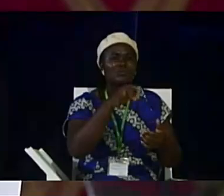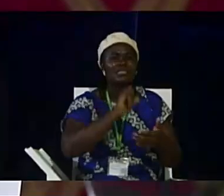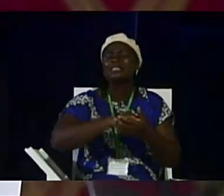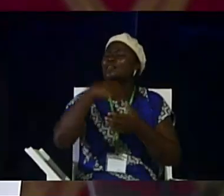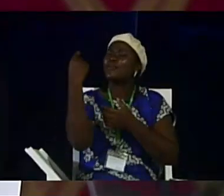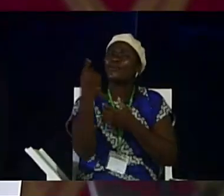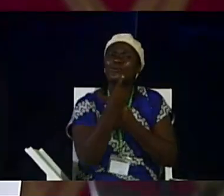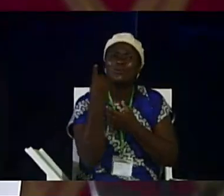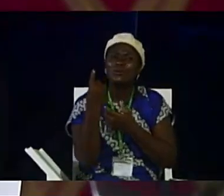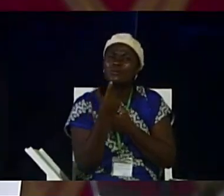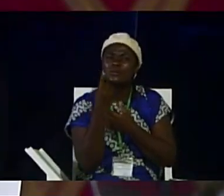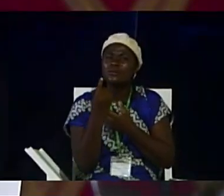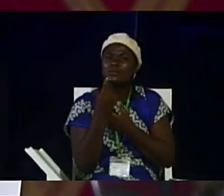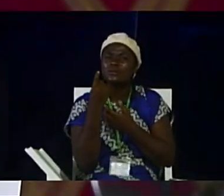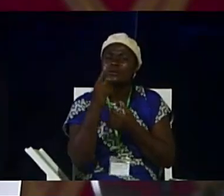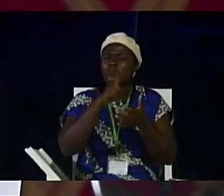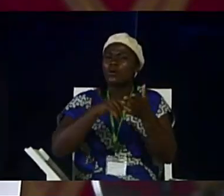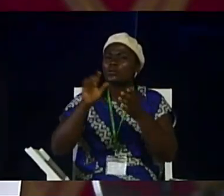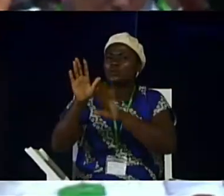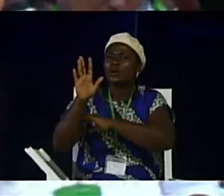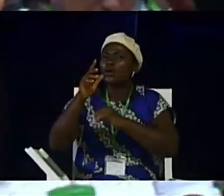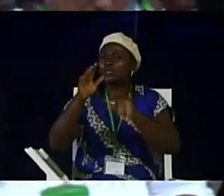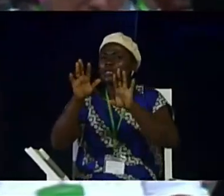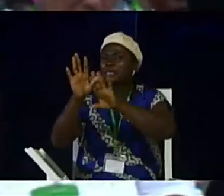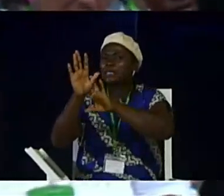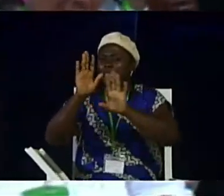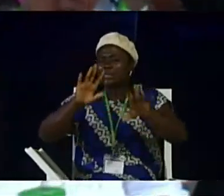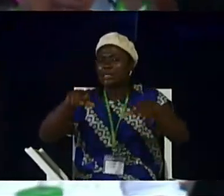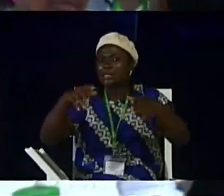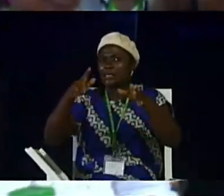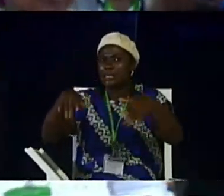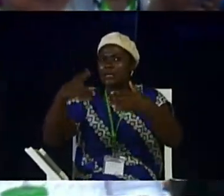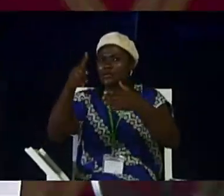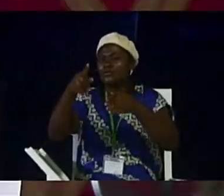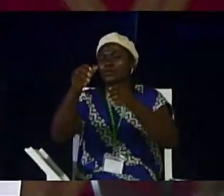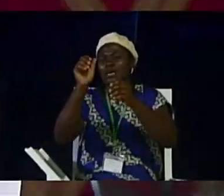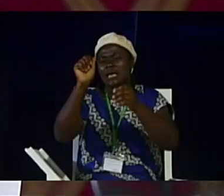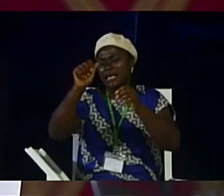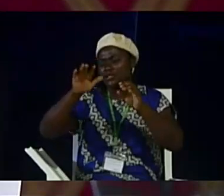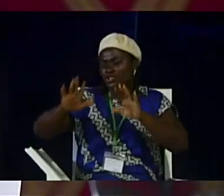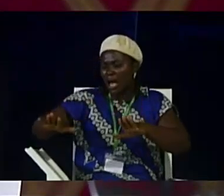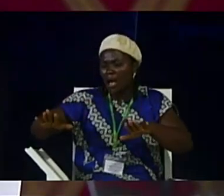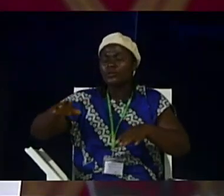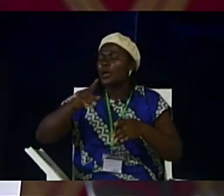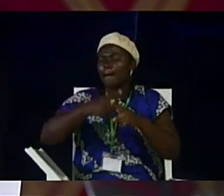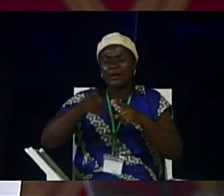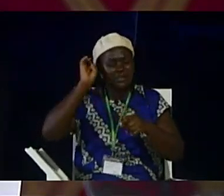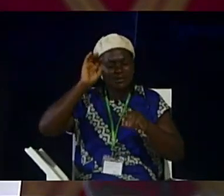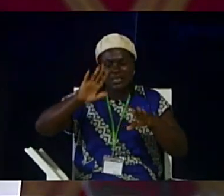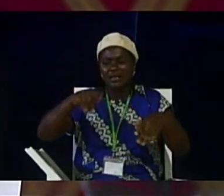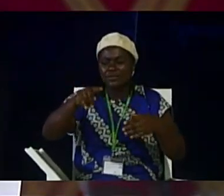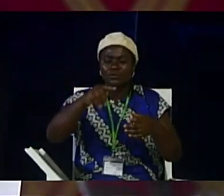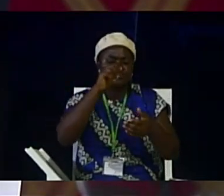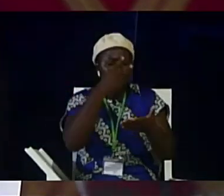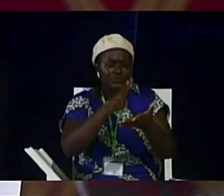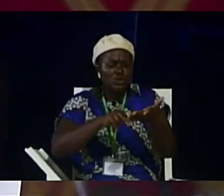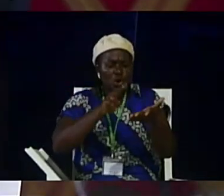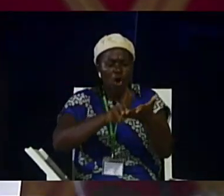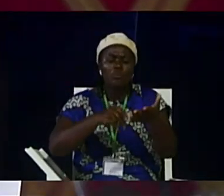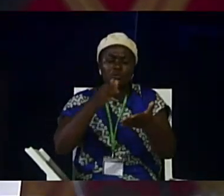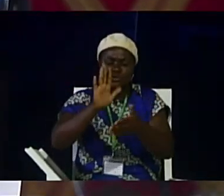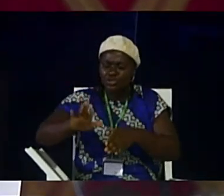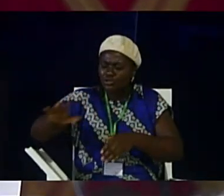will God give you a child, but he will give you double children, because you have